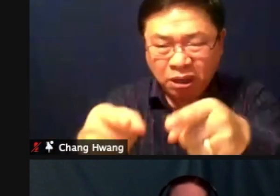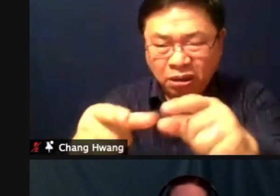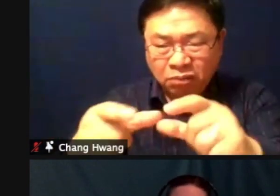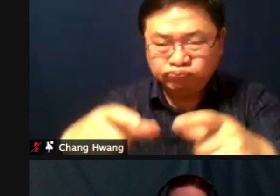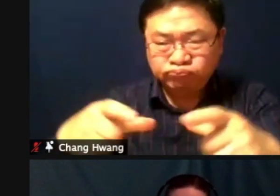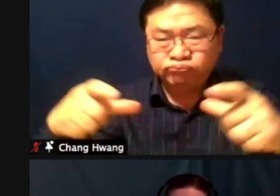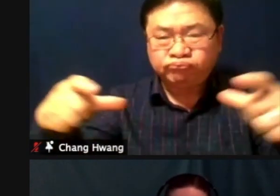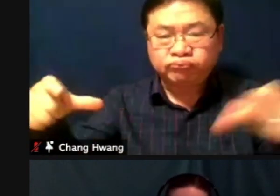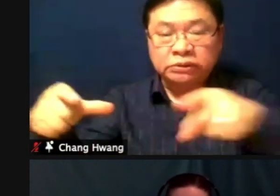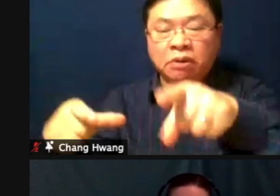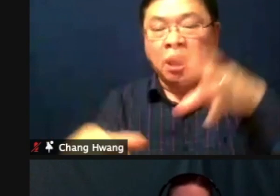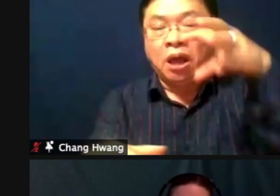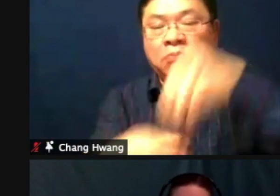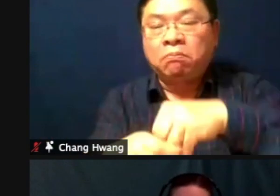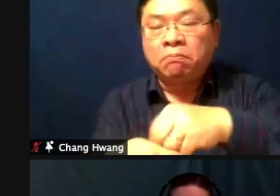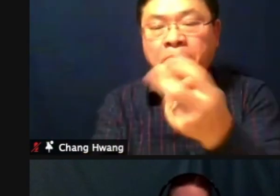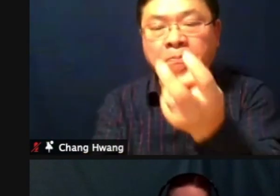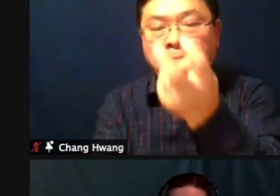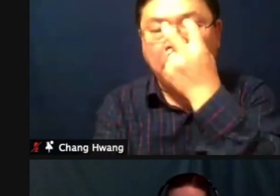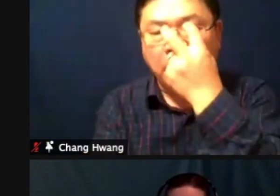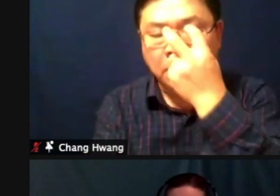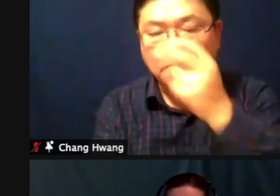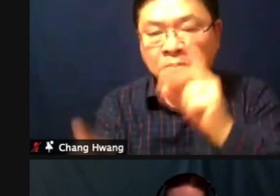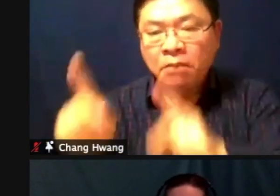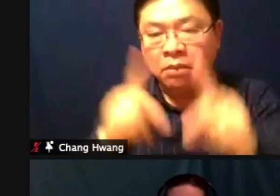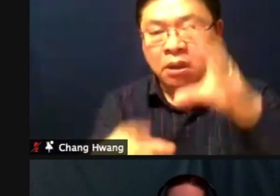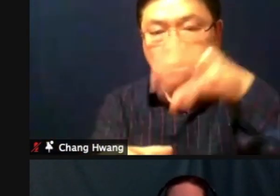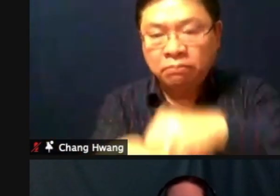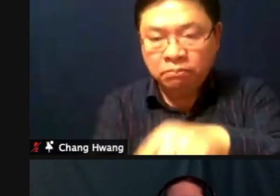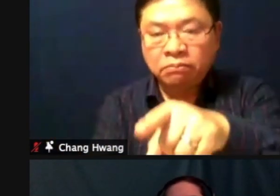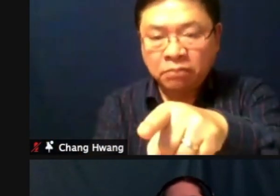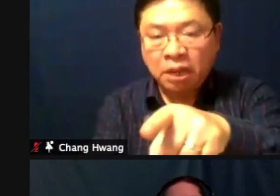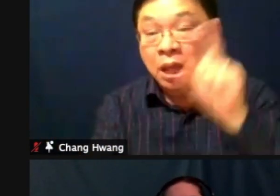And you can see the picture here in front of the school.